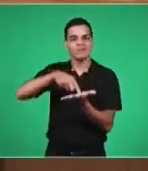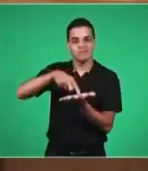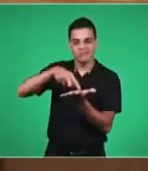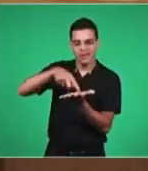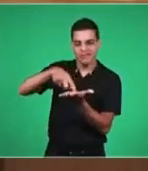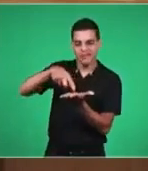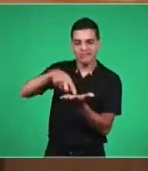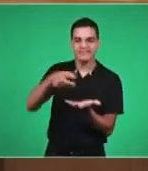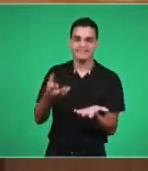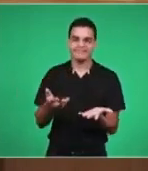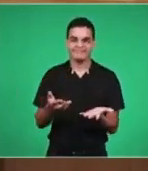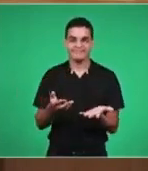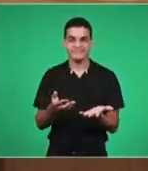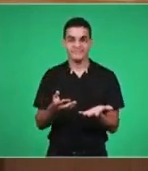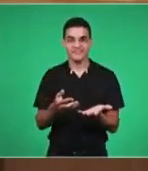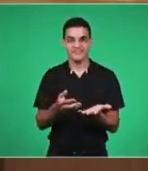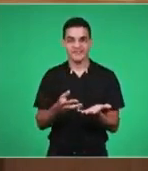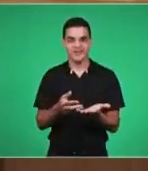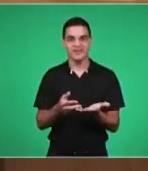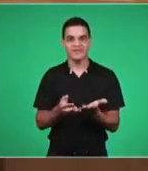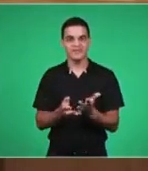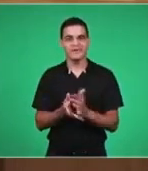And these are the lame.